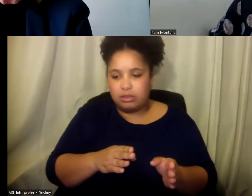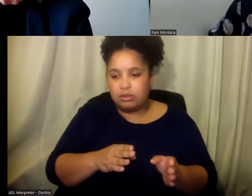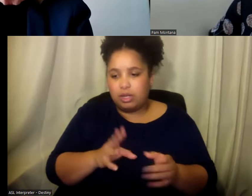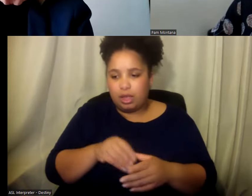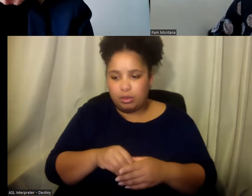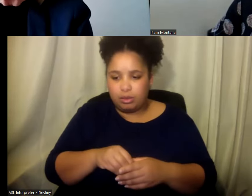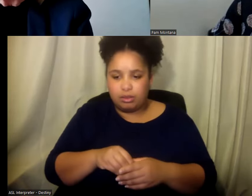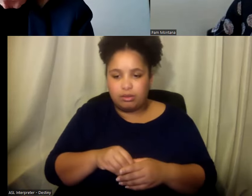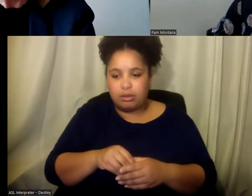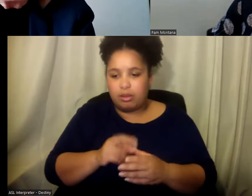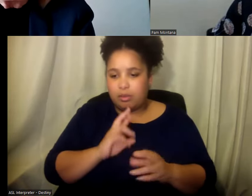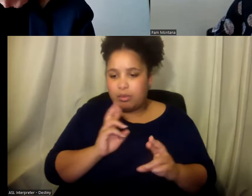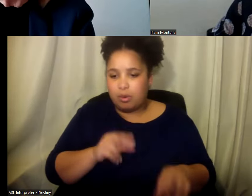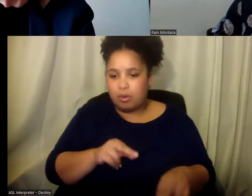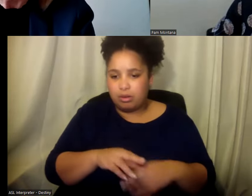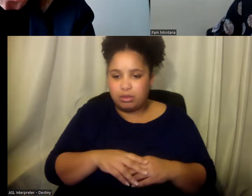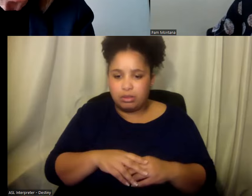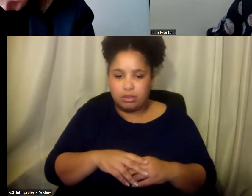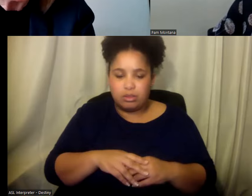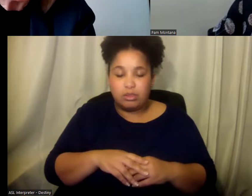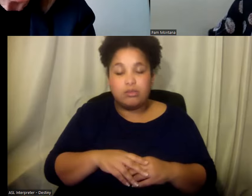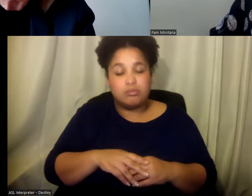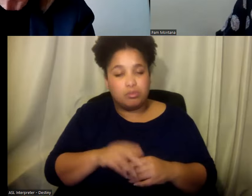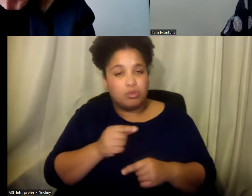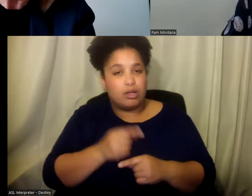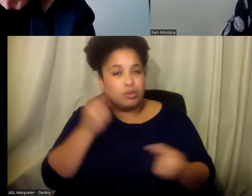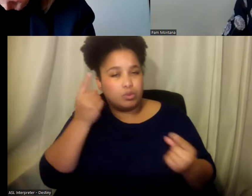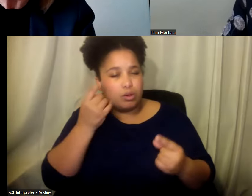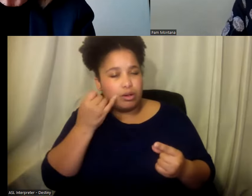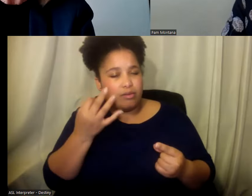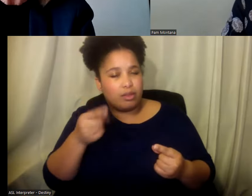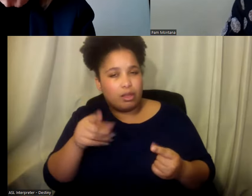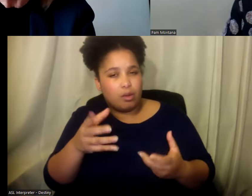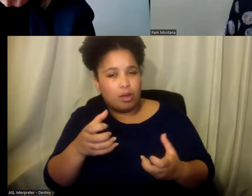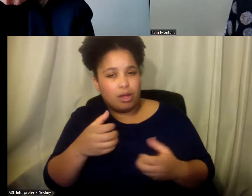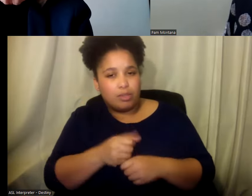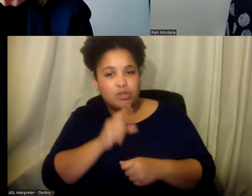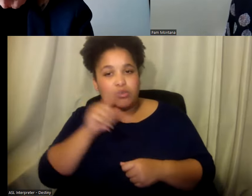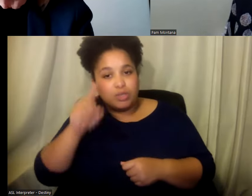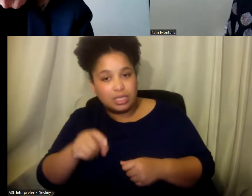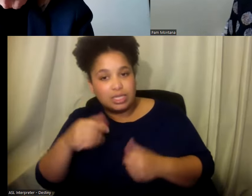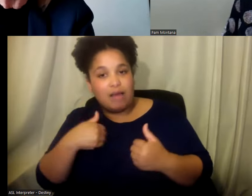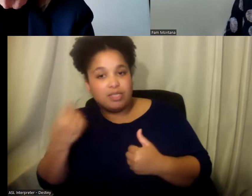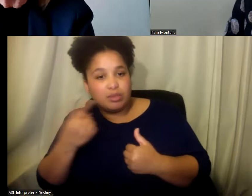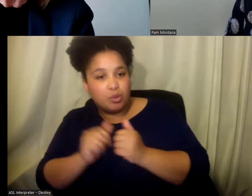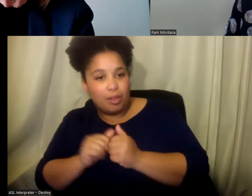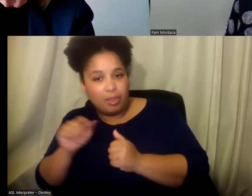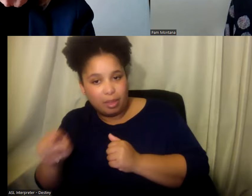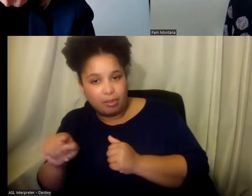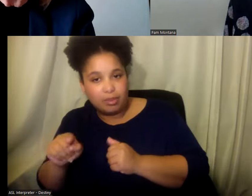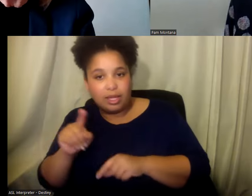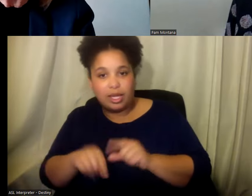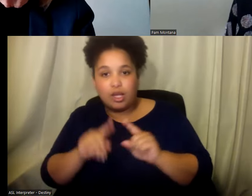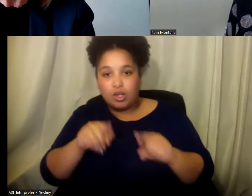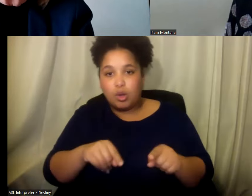and I was thanks for wondering that. if, you know, they wanted to make that, like, they have to have somebody with them. You know, like they can't go